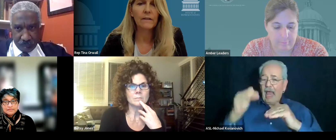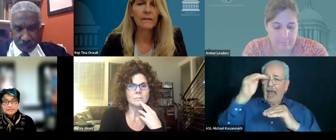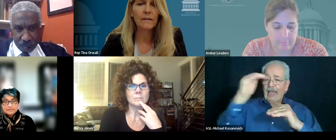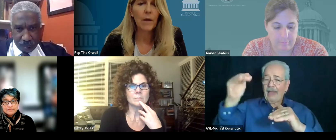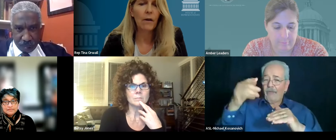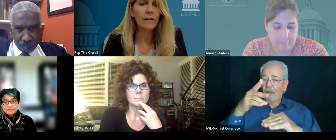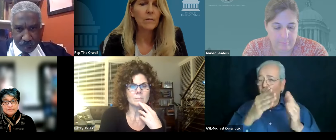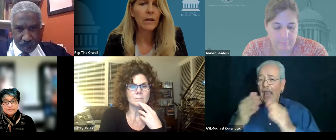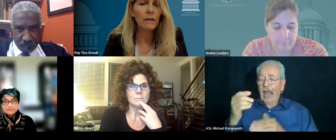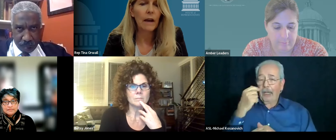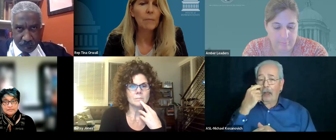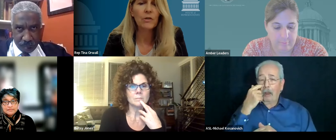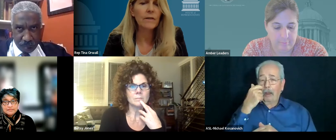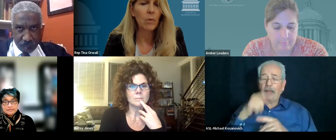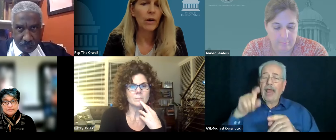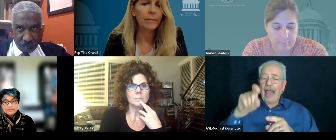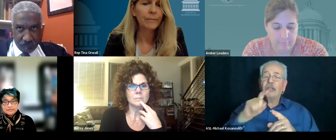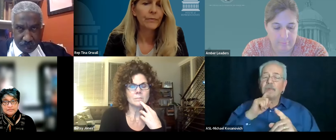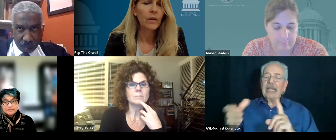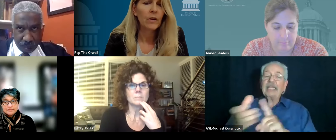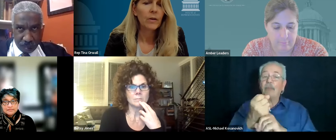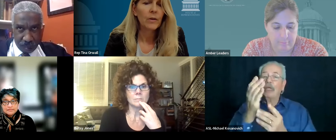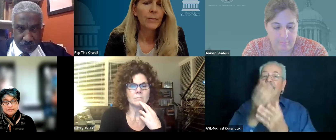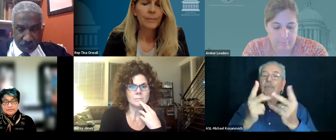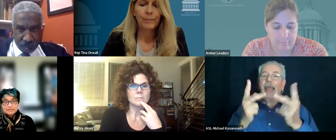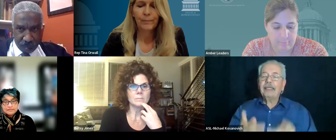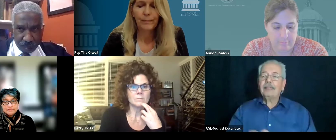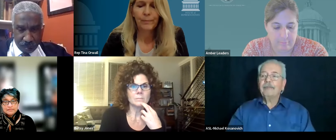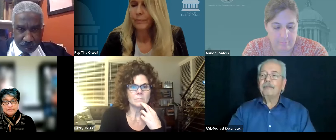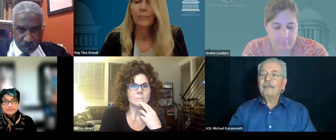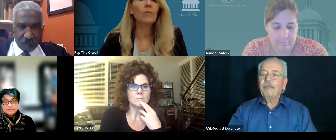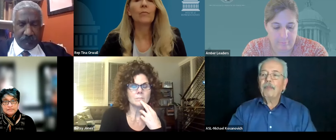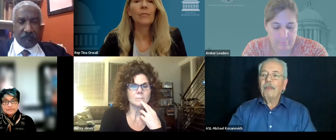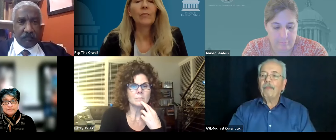but somehow has to be captured somewhere.